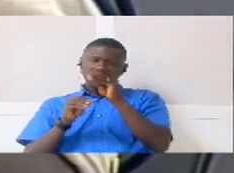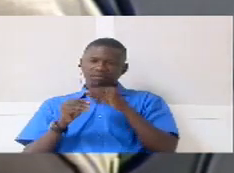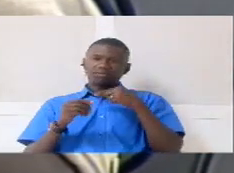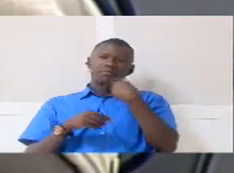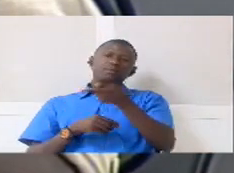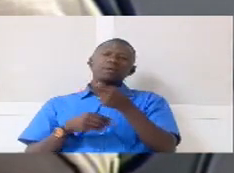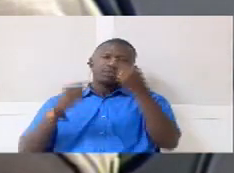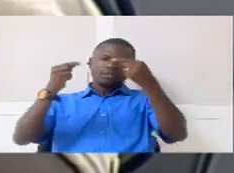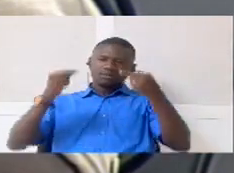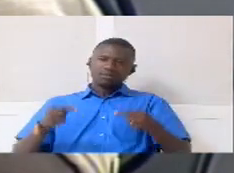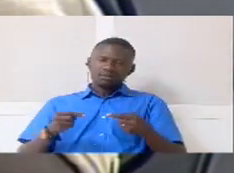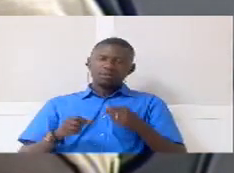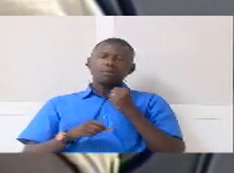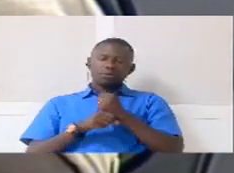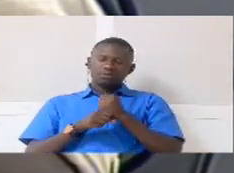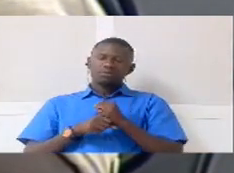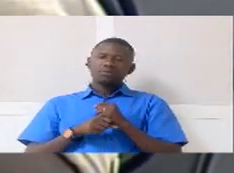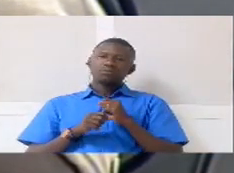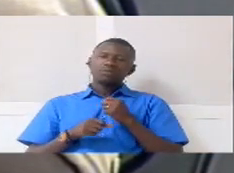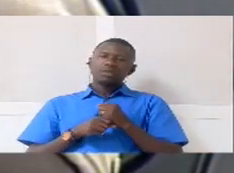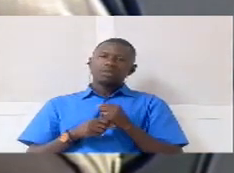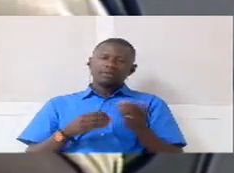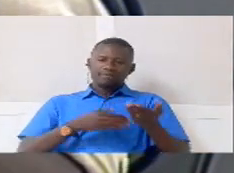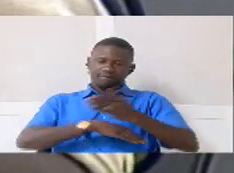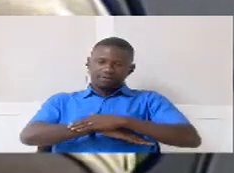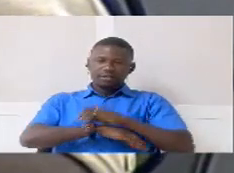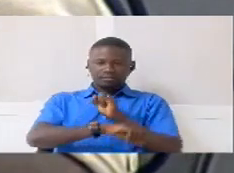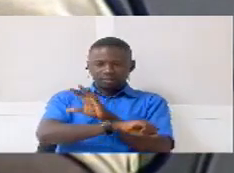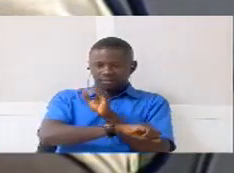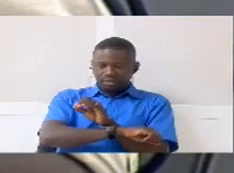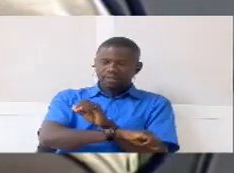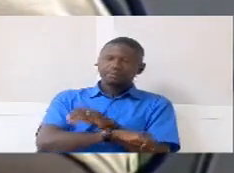would should be able to make a concluding remark.